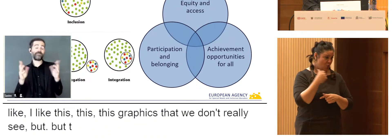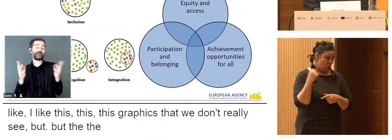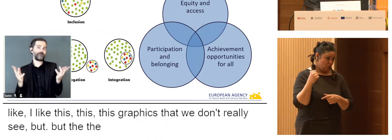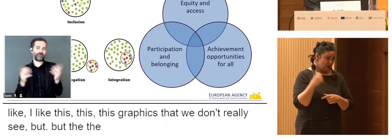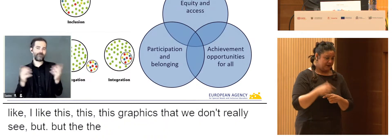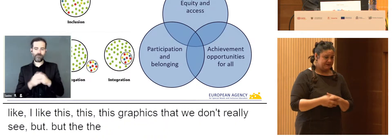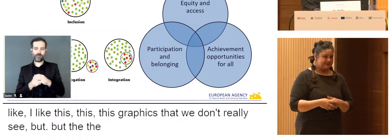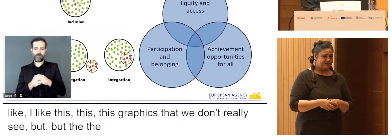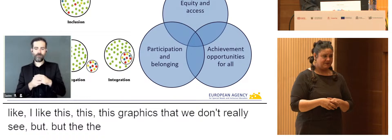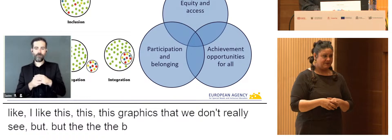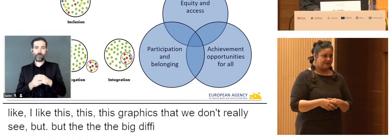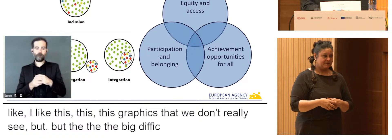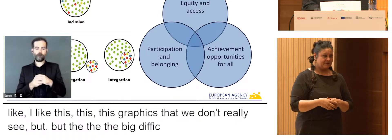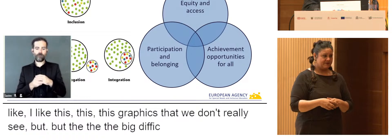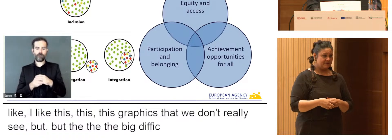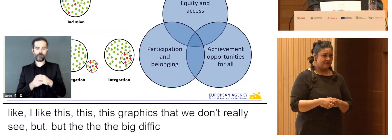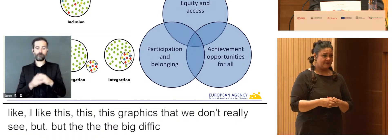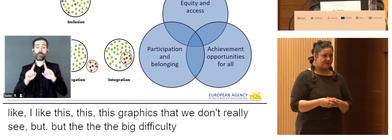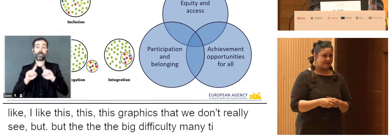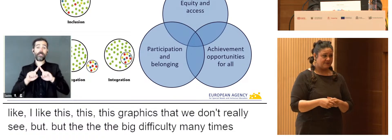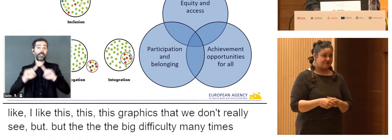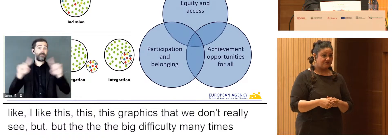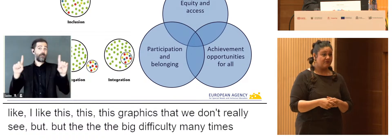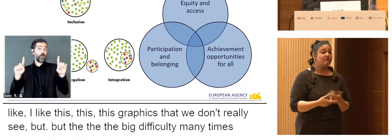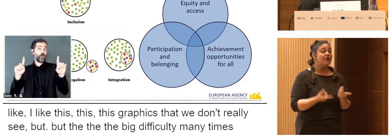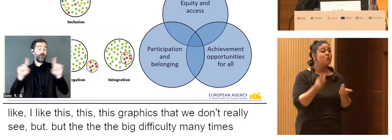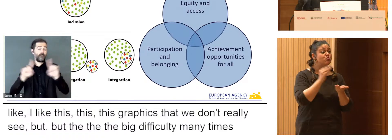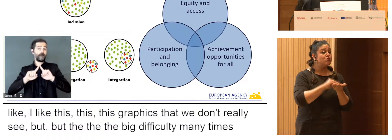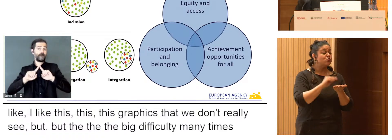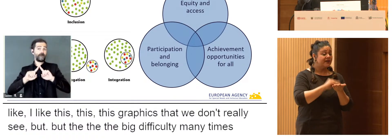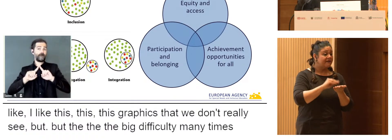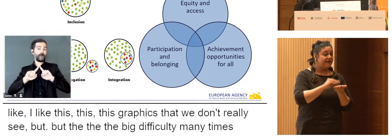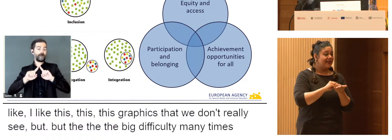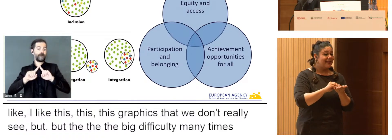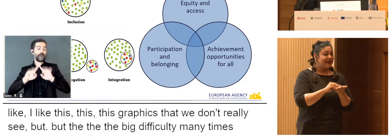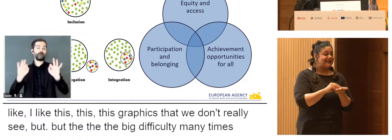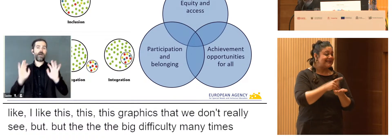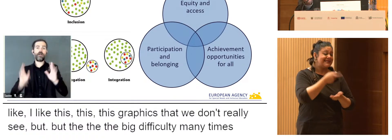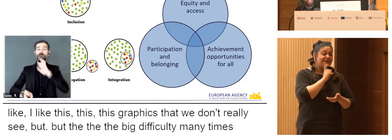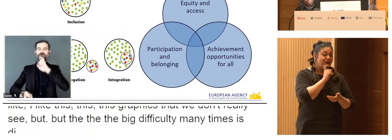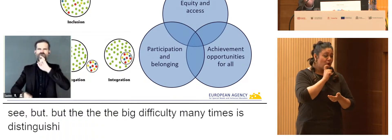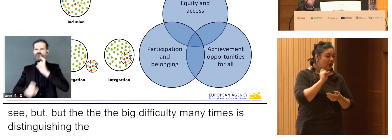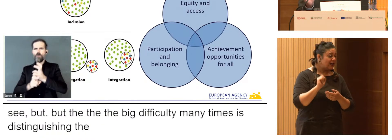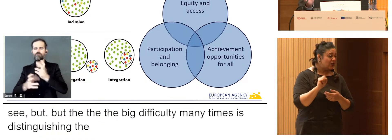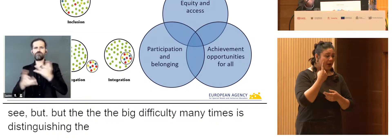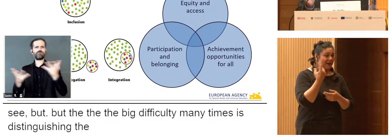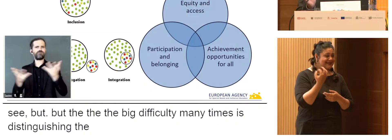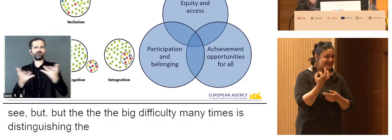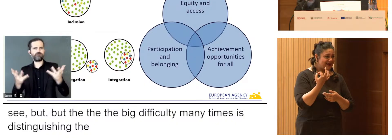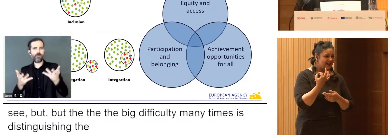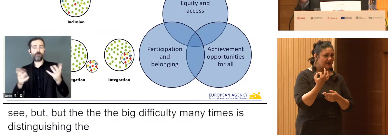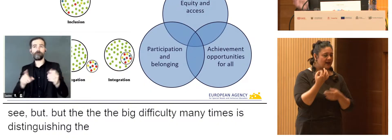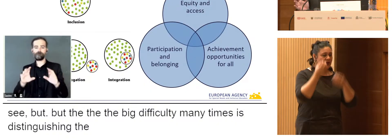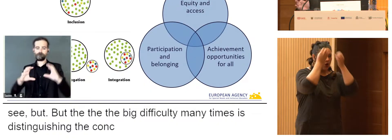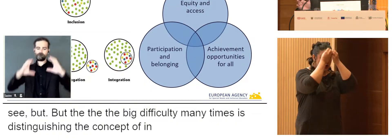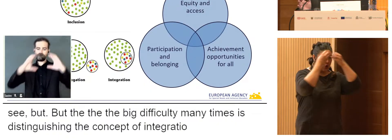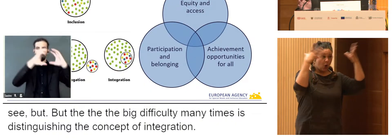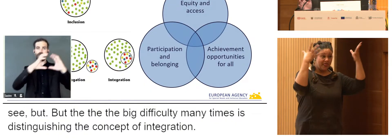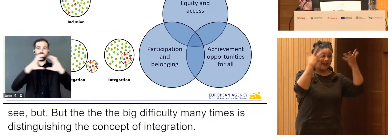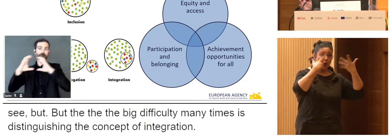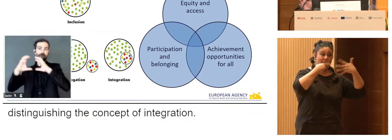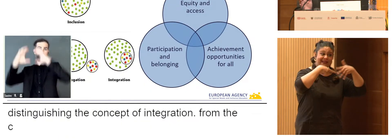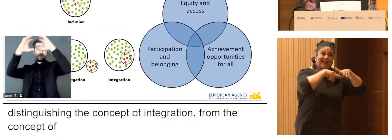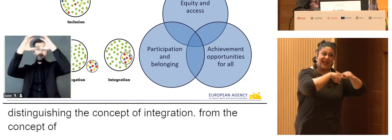the big difficulty many times is distinguishing the concept of integration from the concept